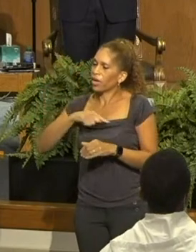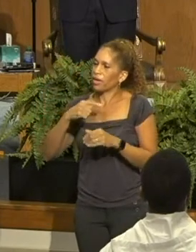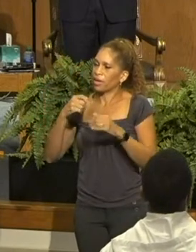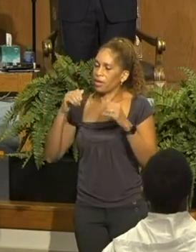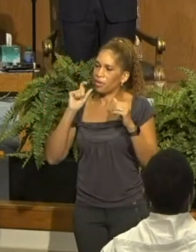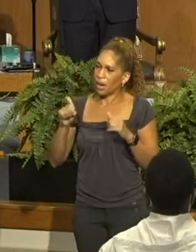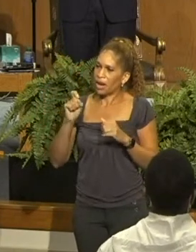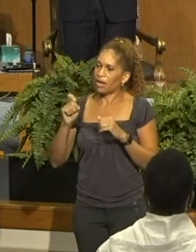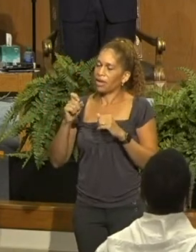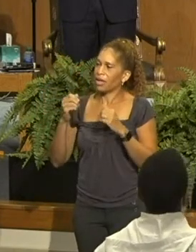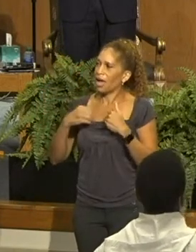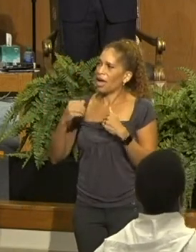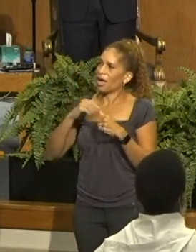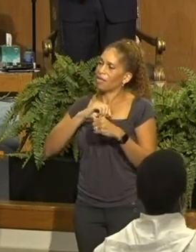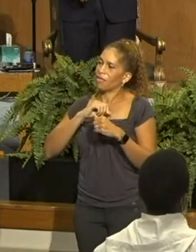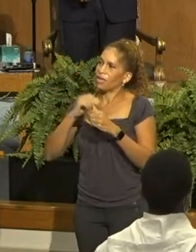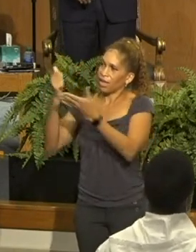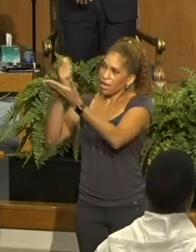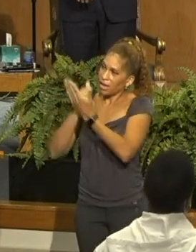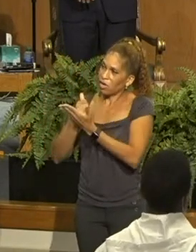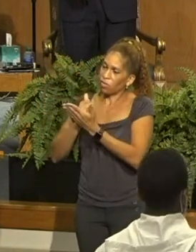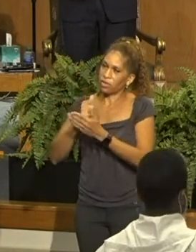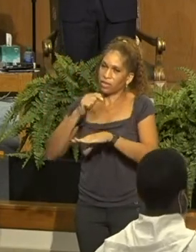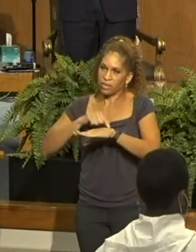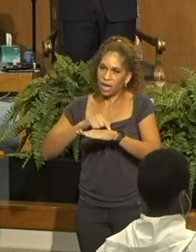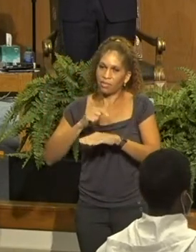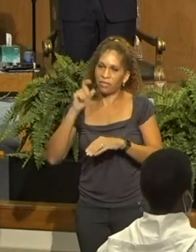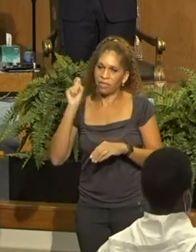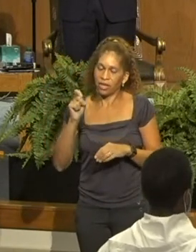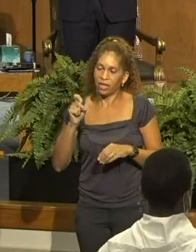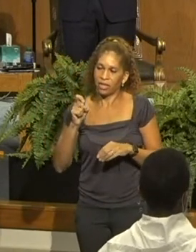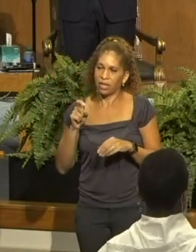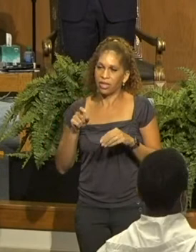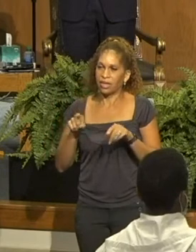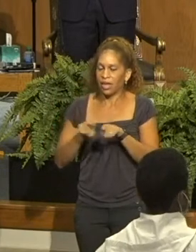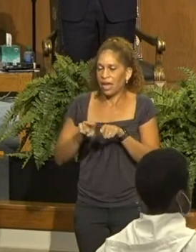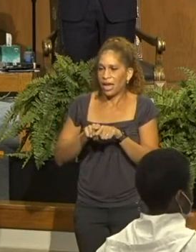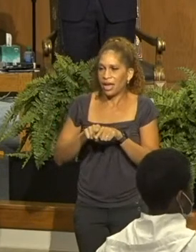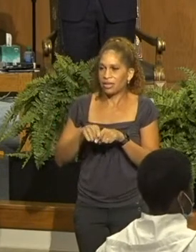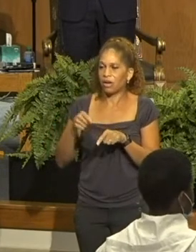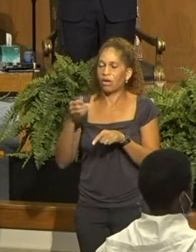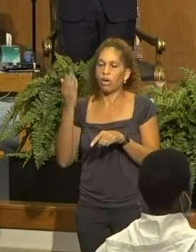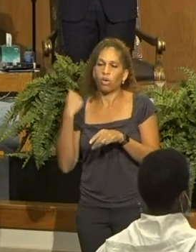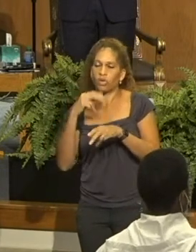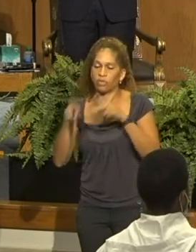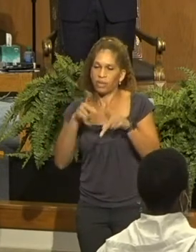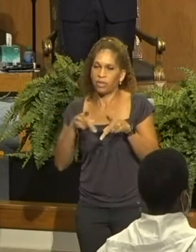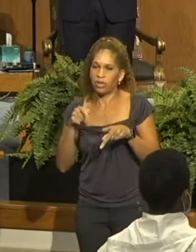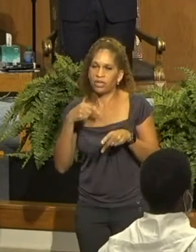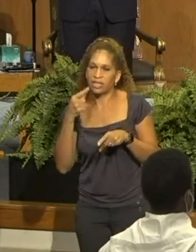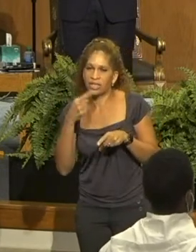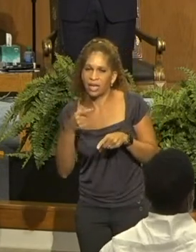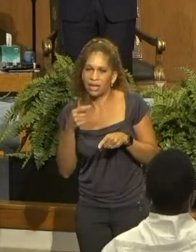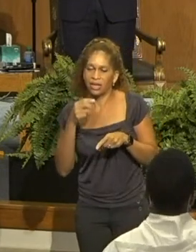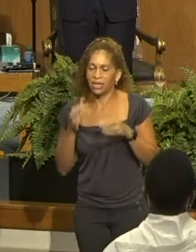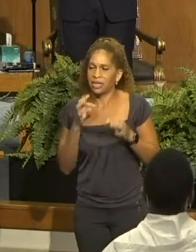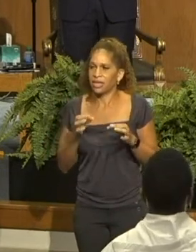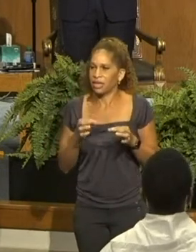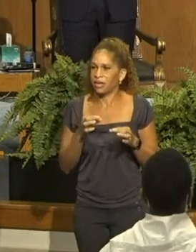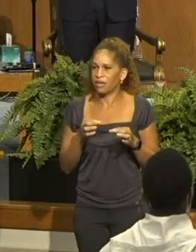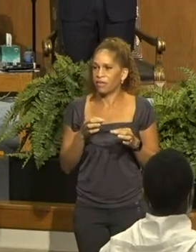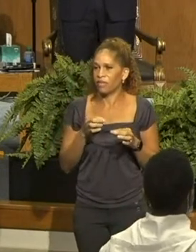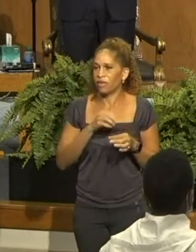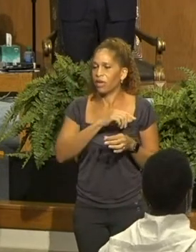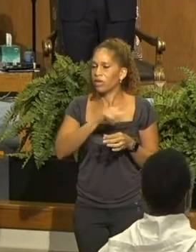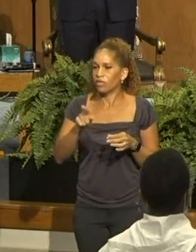to help us in this time of need. And as our forefathers said before, if we ever needed the Lord, we sure